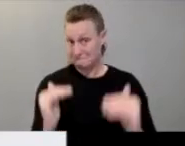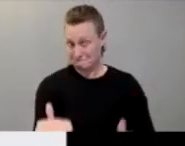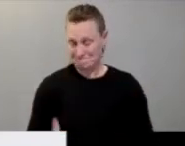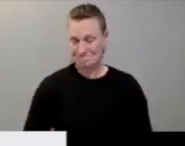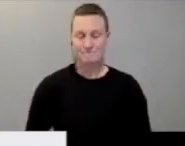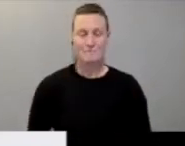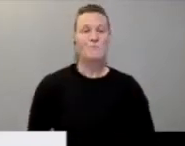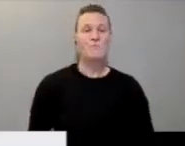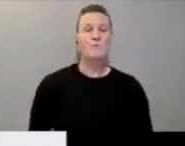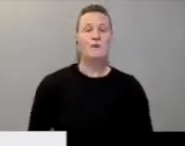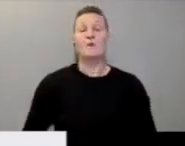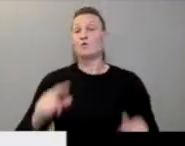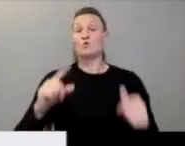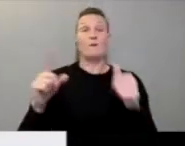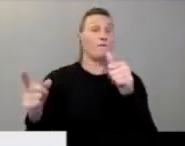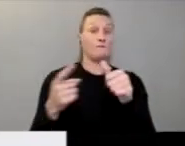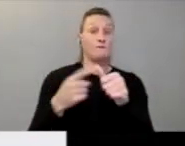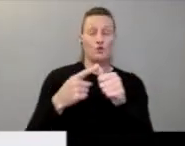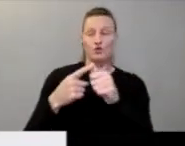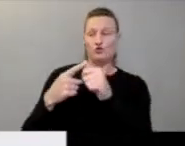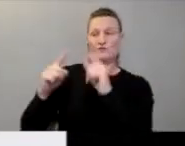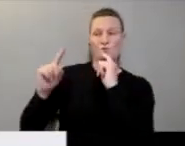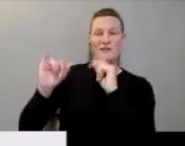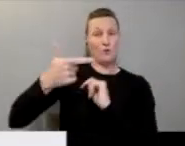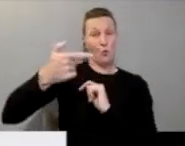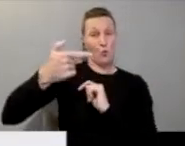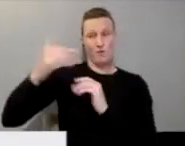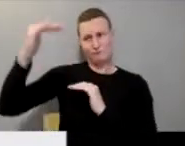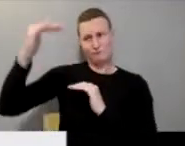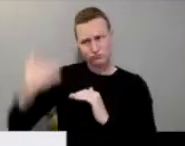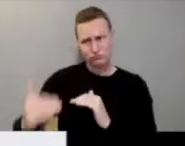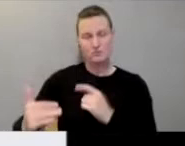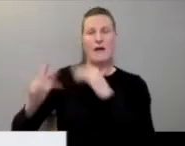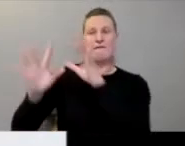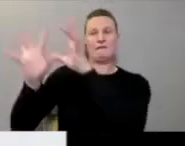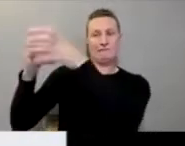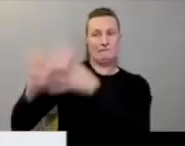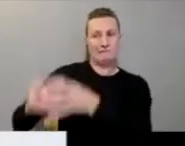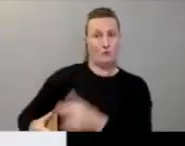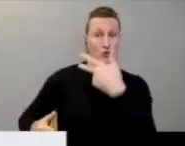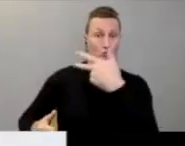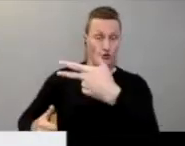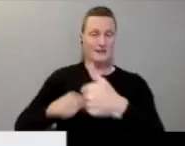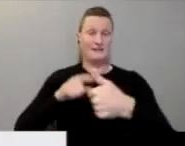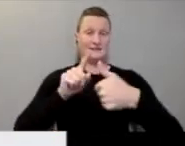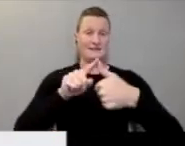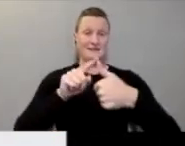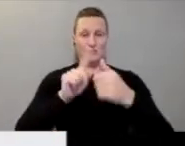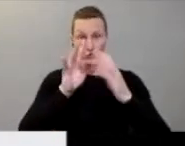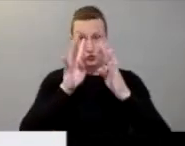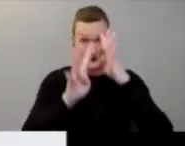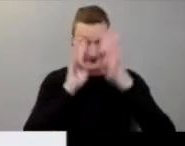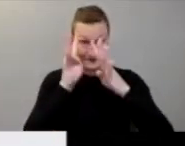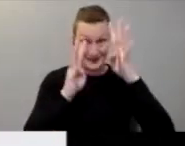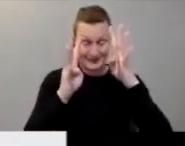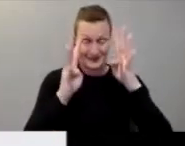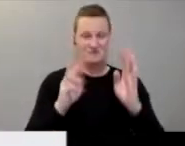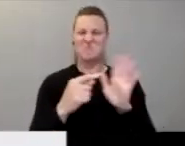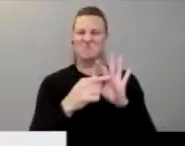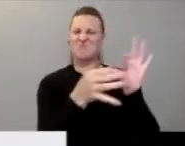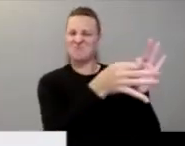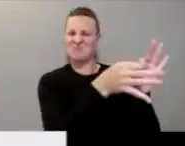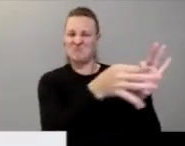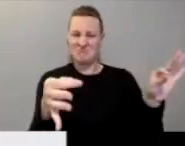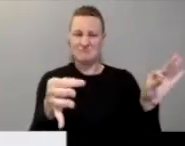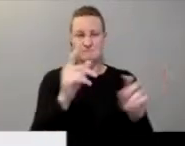So the first pillar is creativity. And in this strategy, it says creating new platforms for artists and community partners